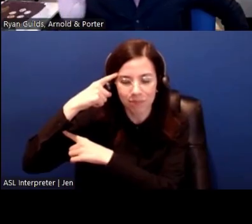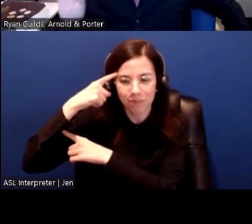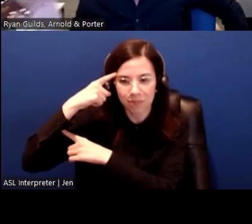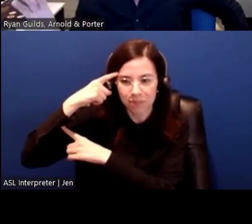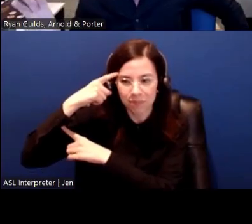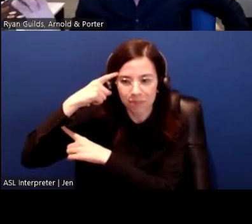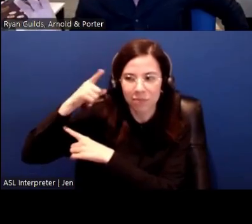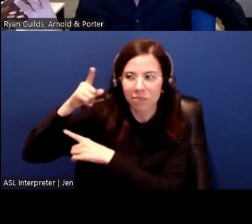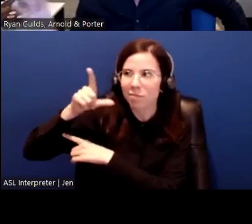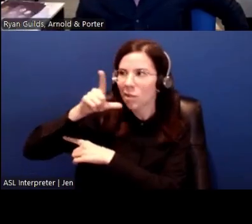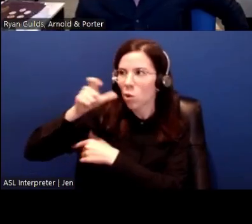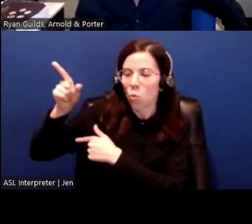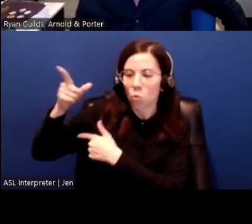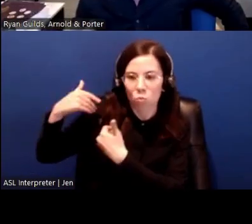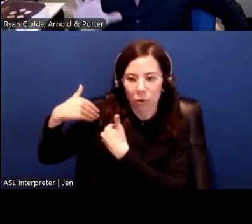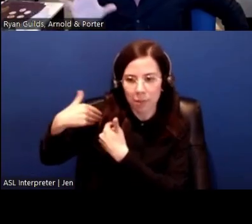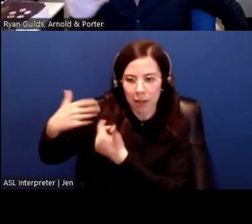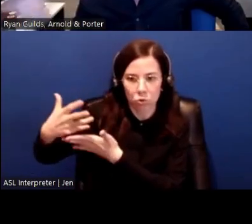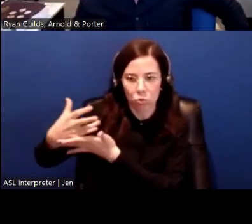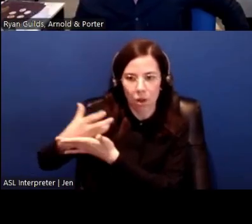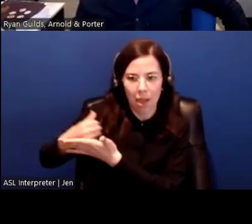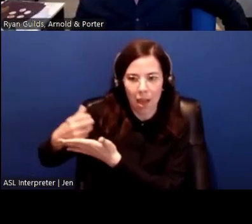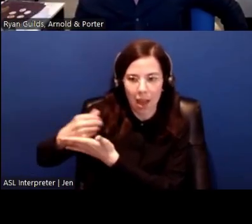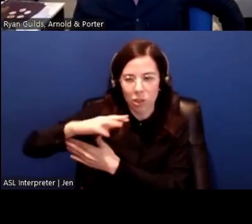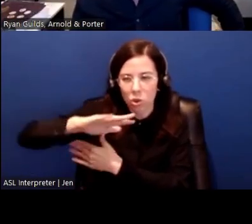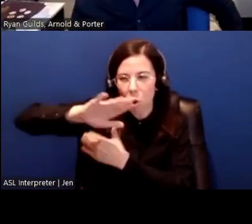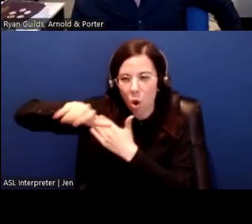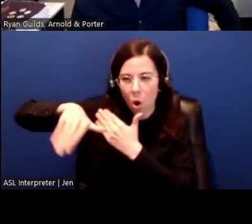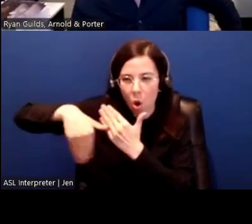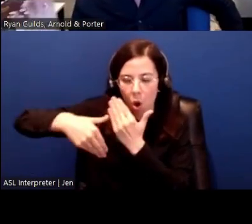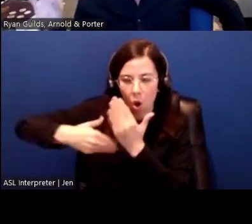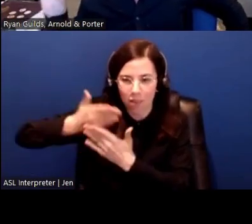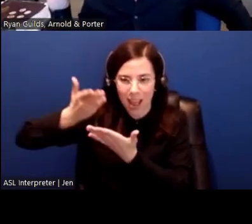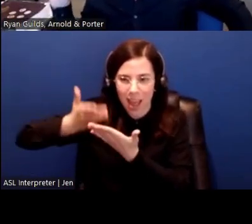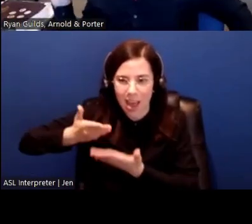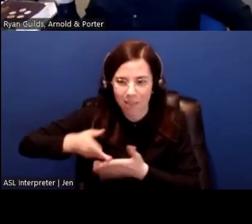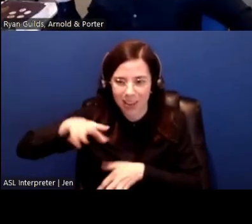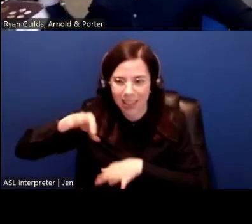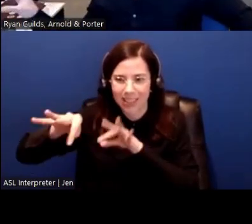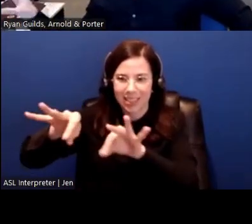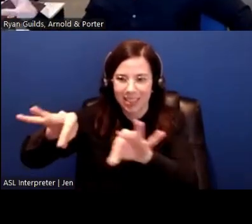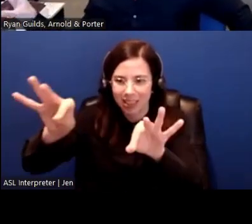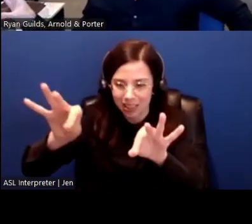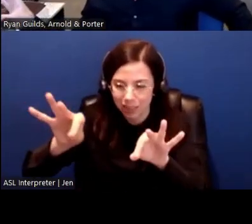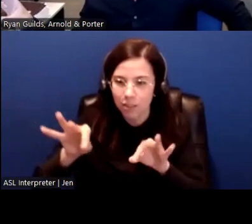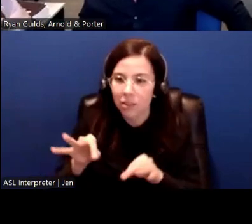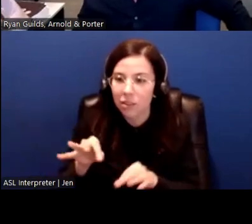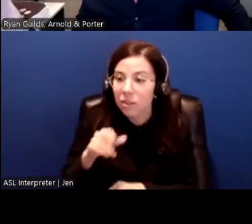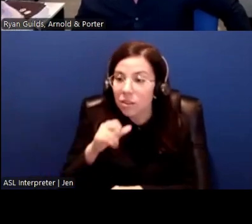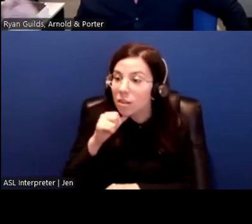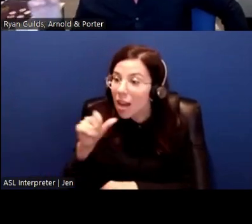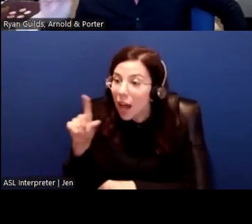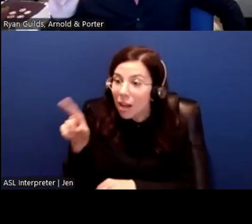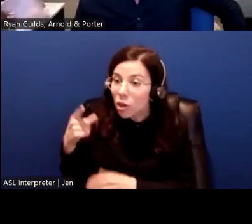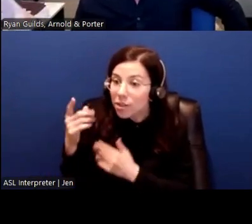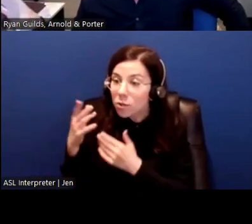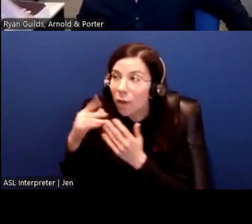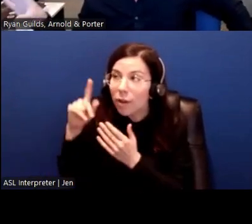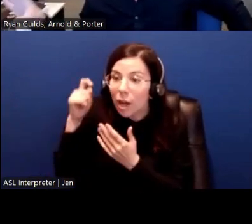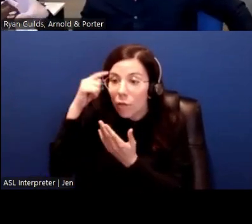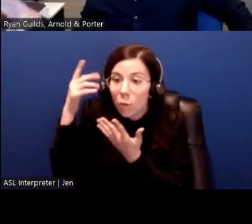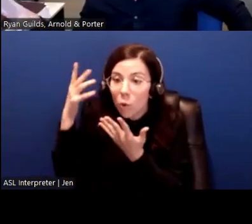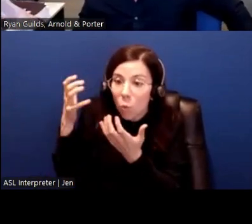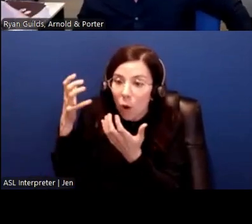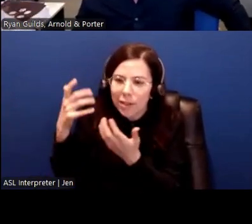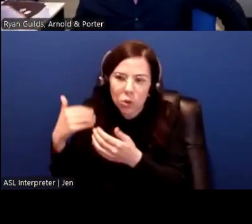entity that's responsible for collecting all of the discovery in the case, not just what the government wants, not just what the government has